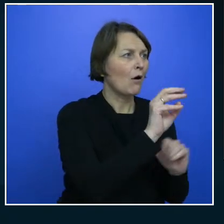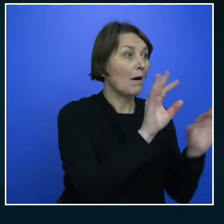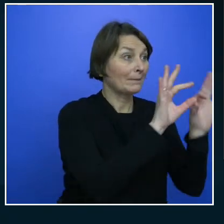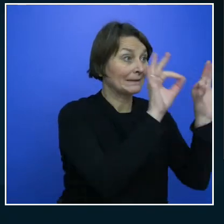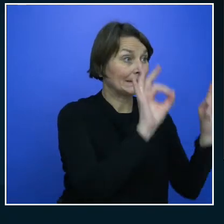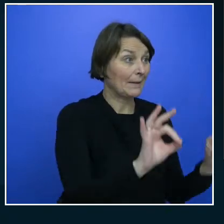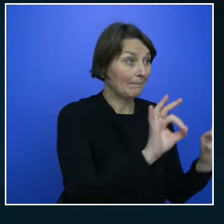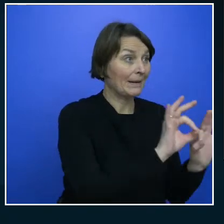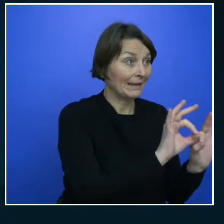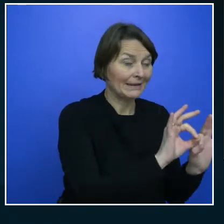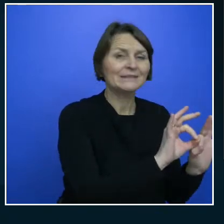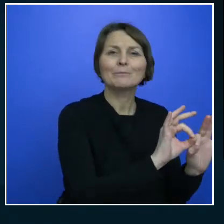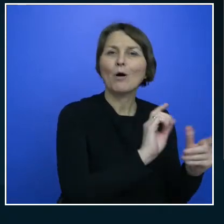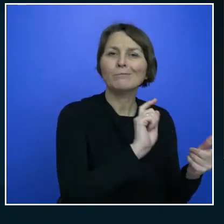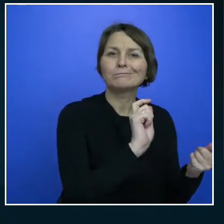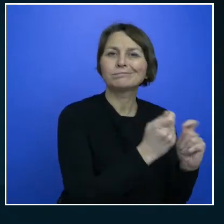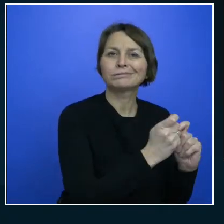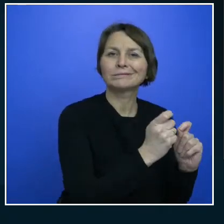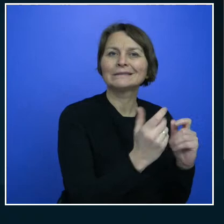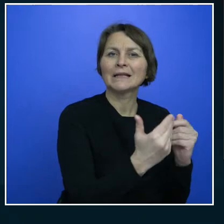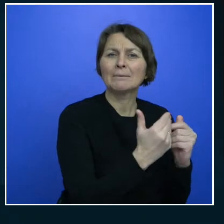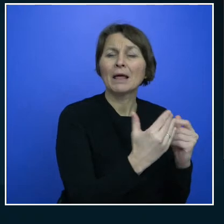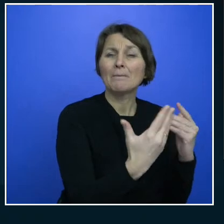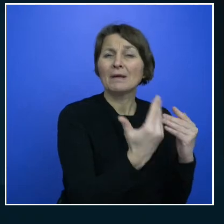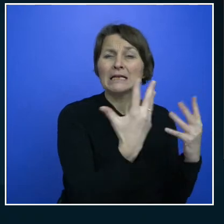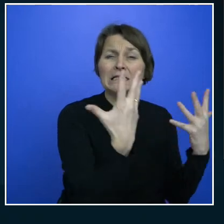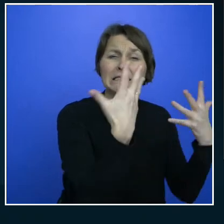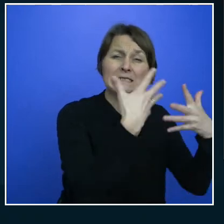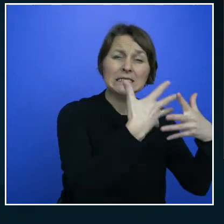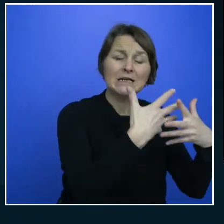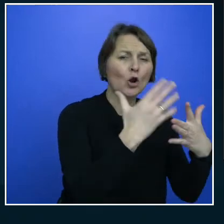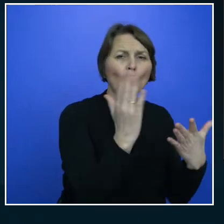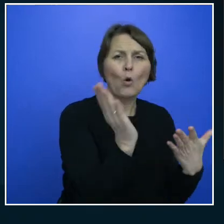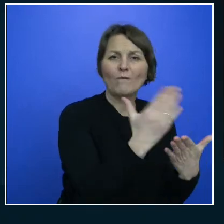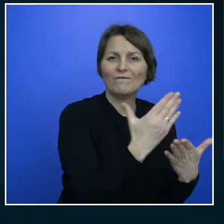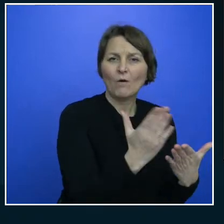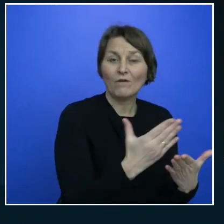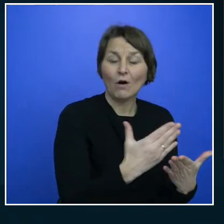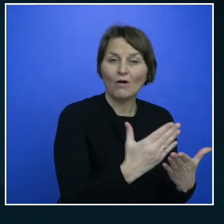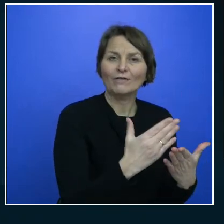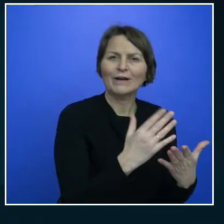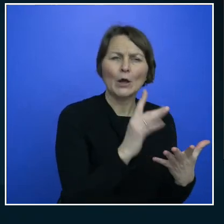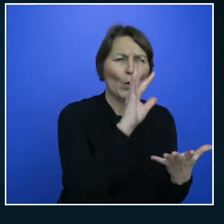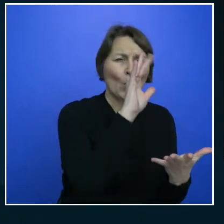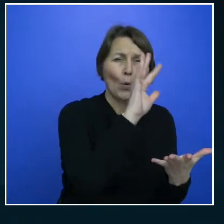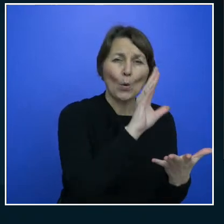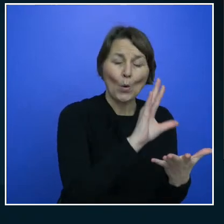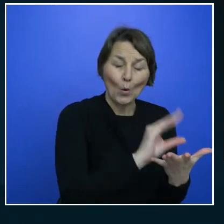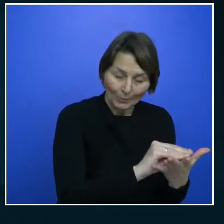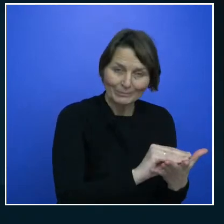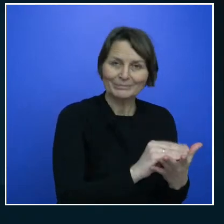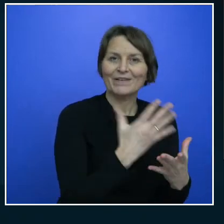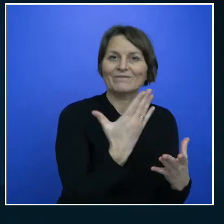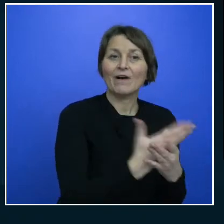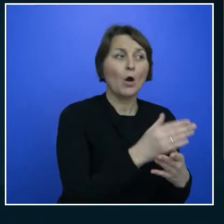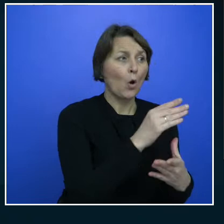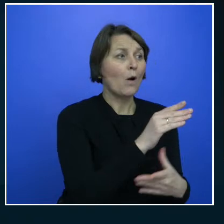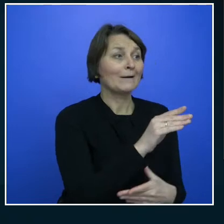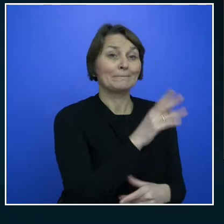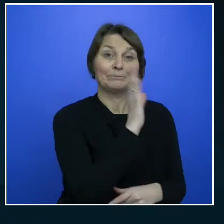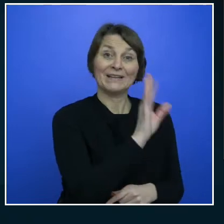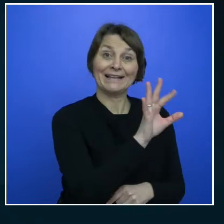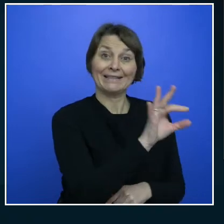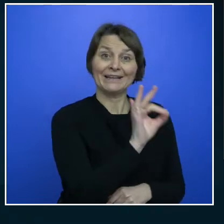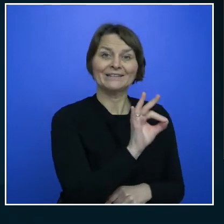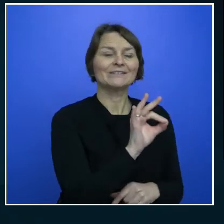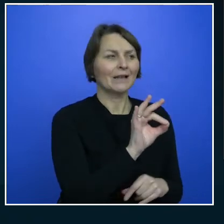taking away a lot of the complexity, a lot of the overhead, and trimming down those files to exactly what is needed, making it much more readable